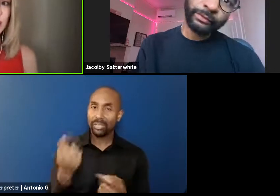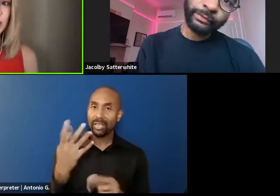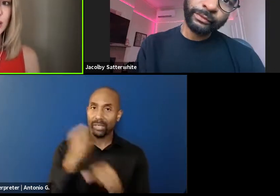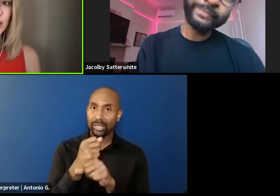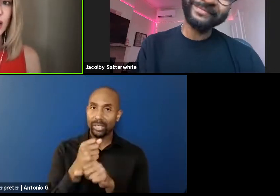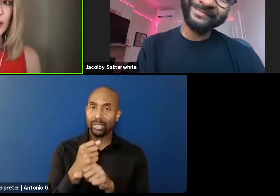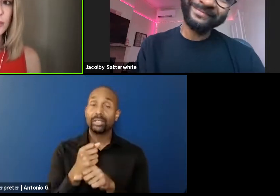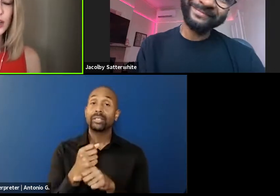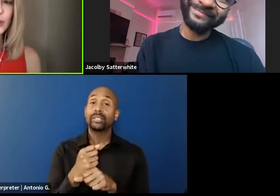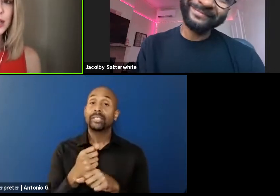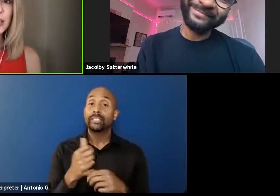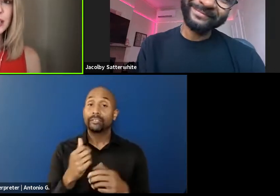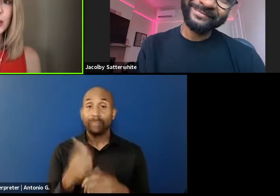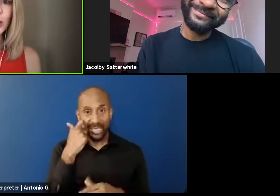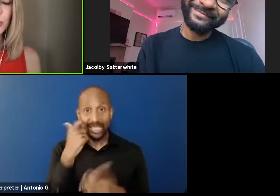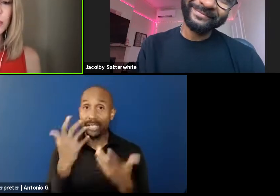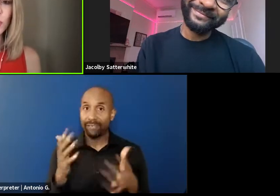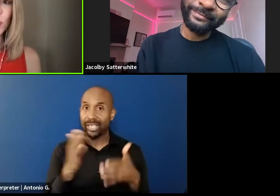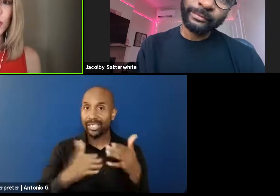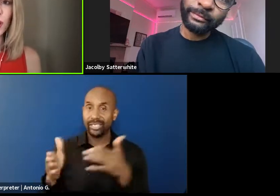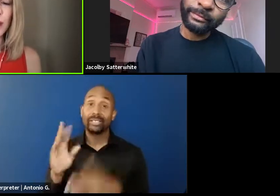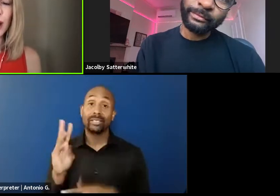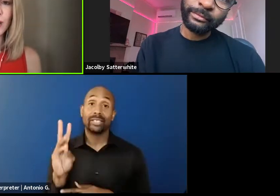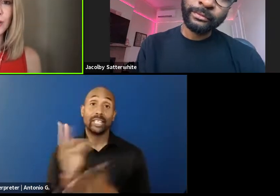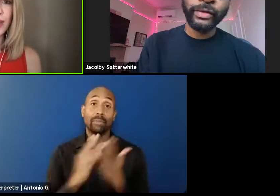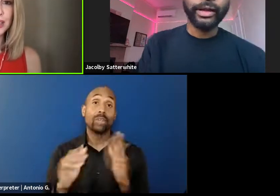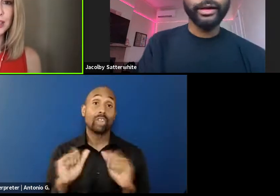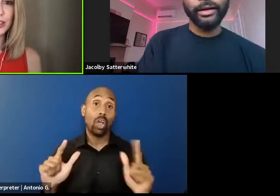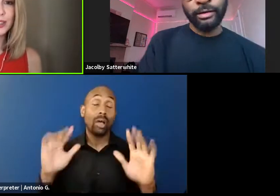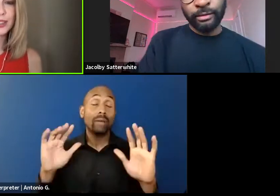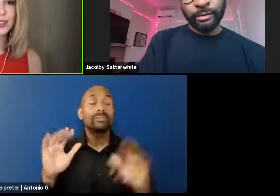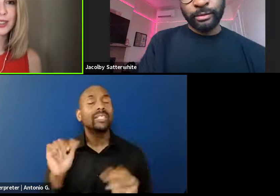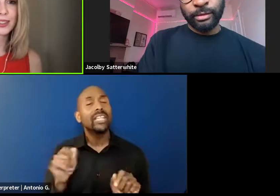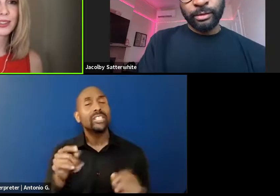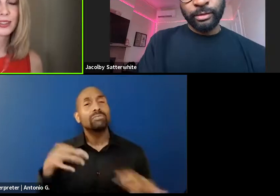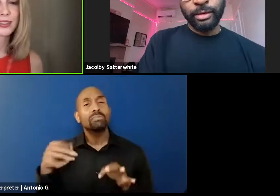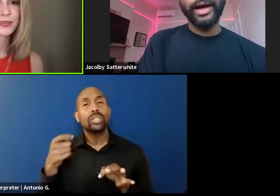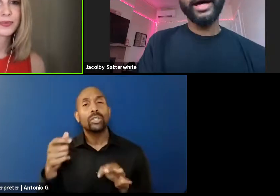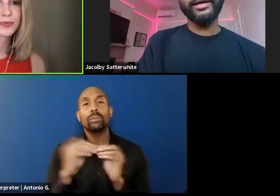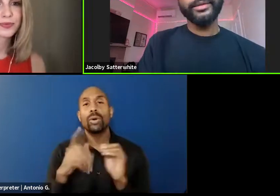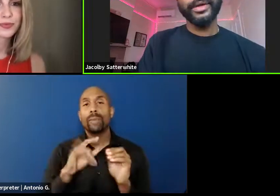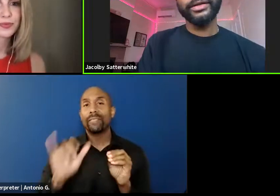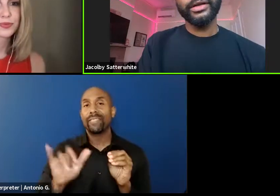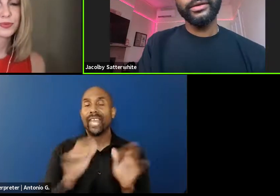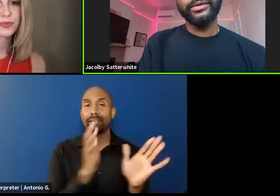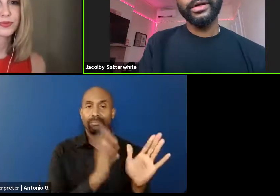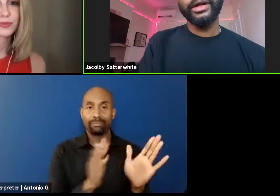completed. Mm-hmm. Could you tell us a little bit more about that series?